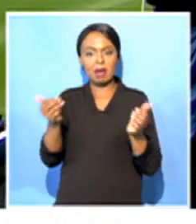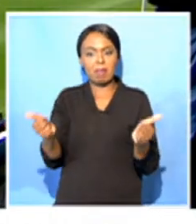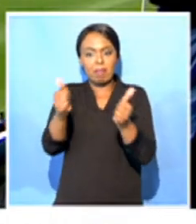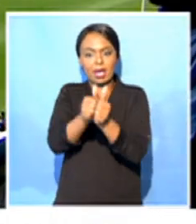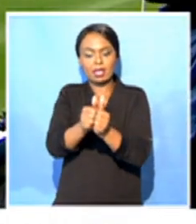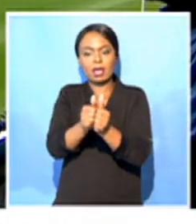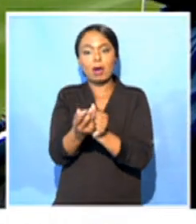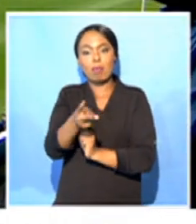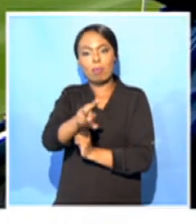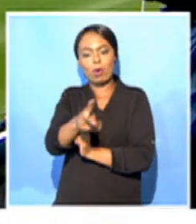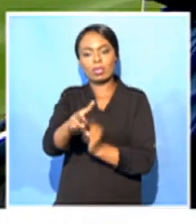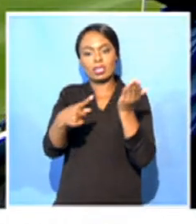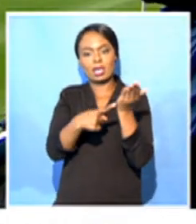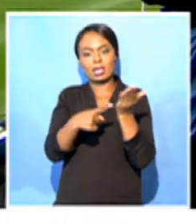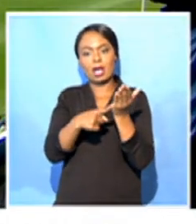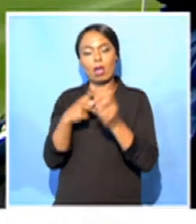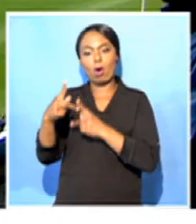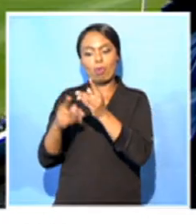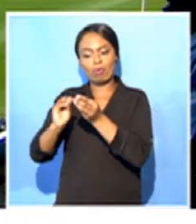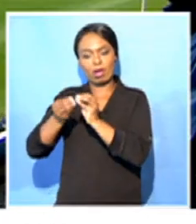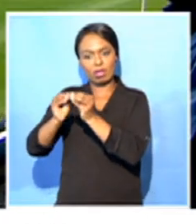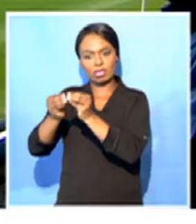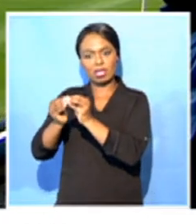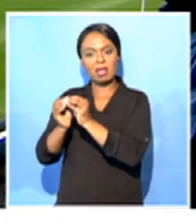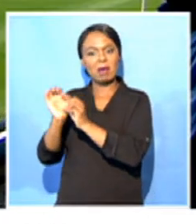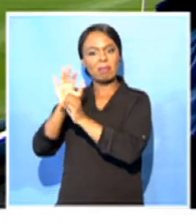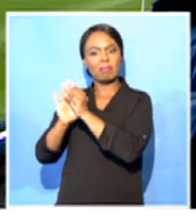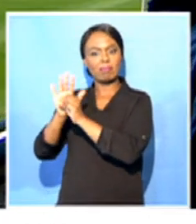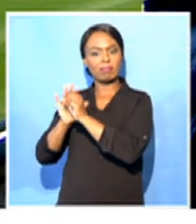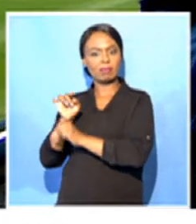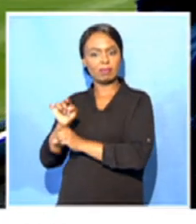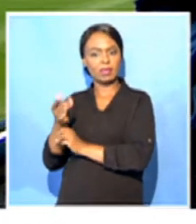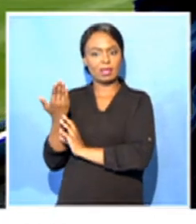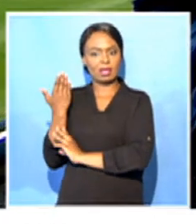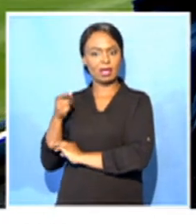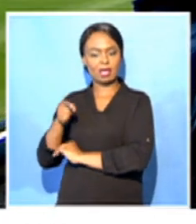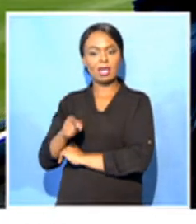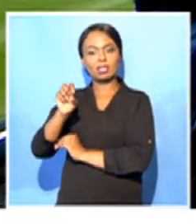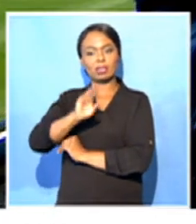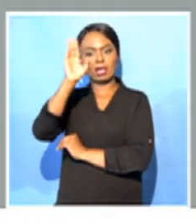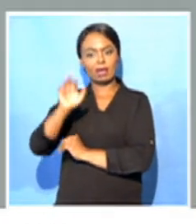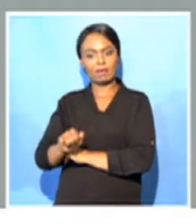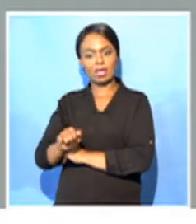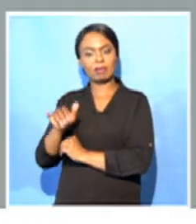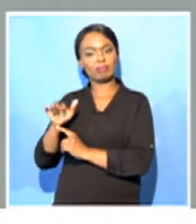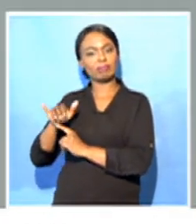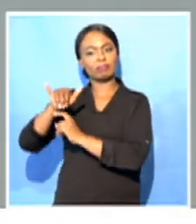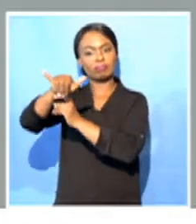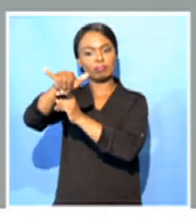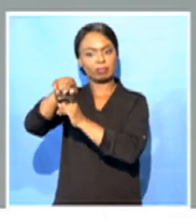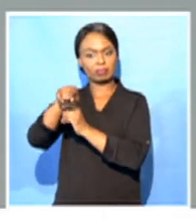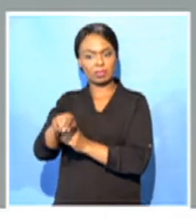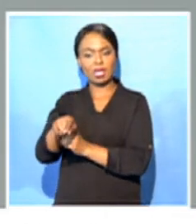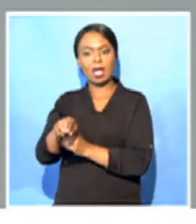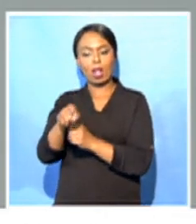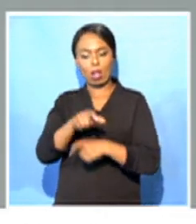technical and operational fields in the past, exhibiting the positive ties that the South African Air Force has toward local